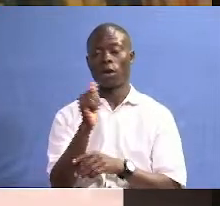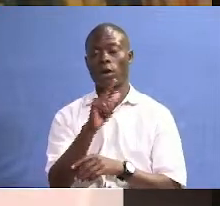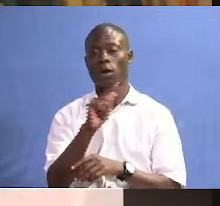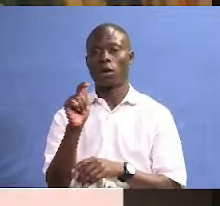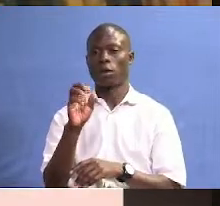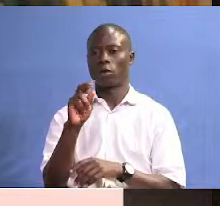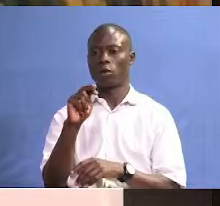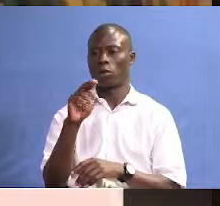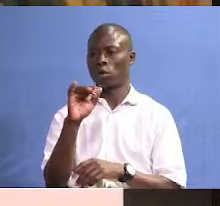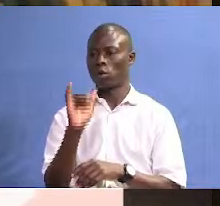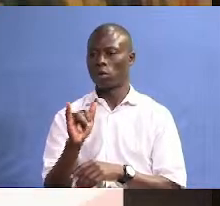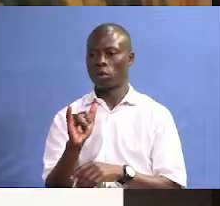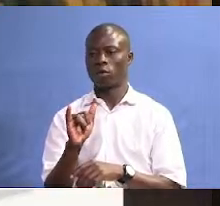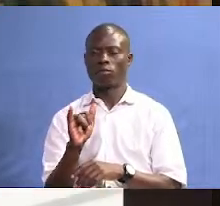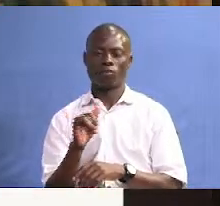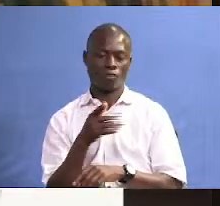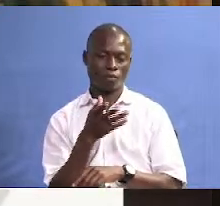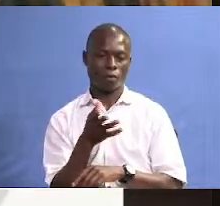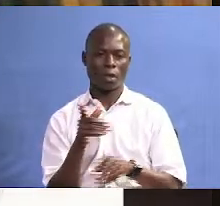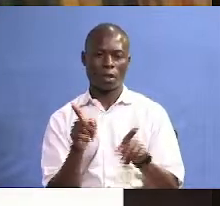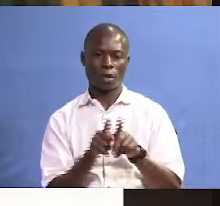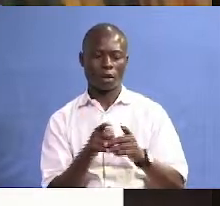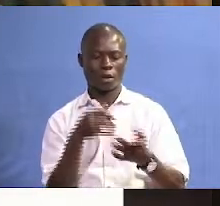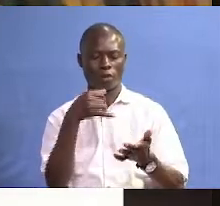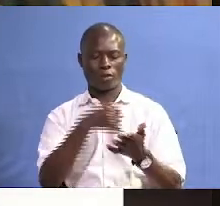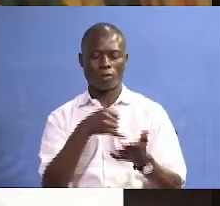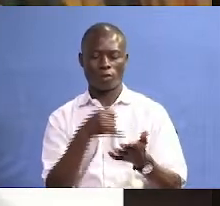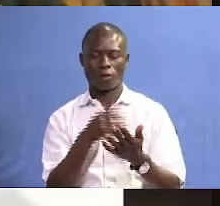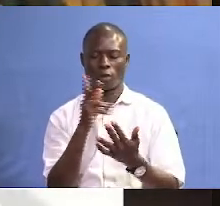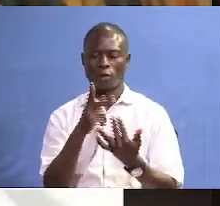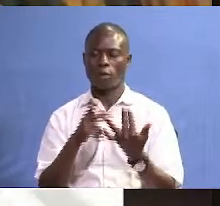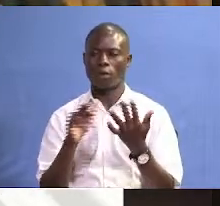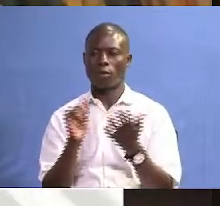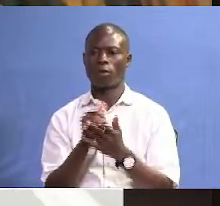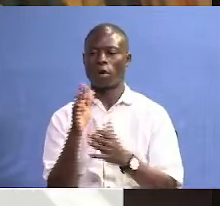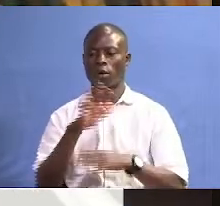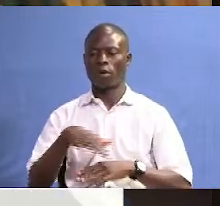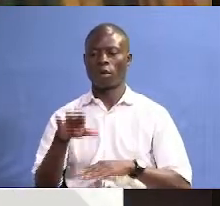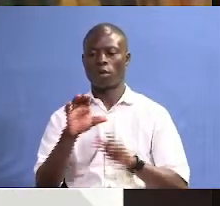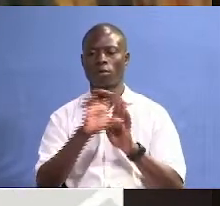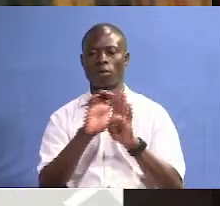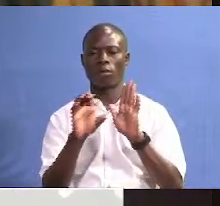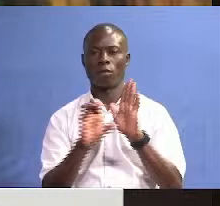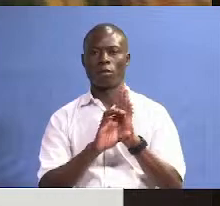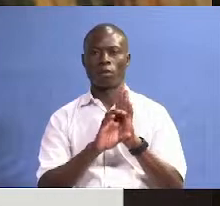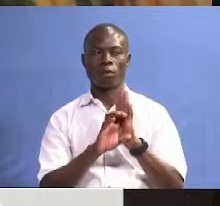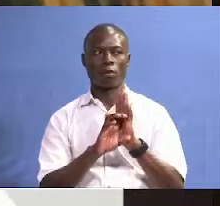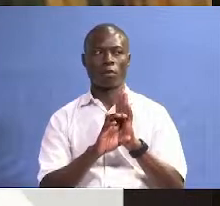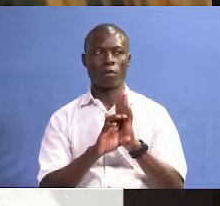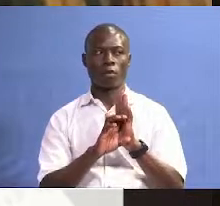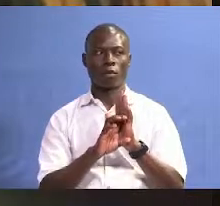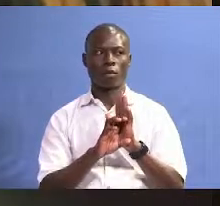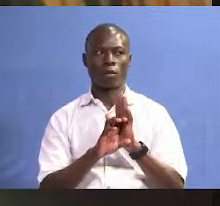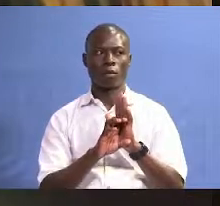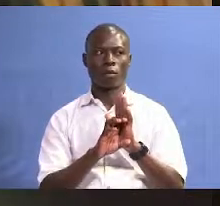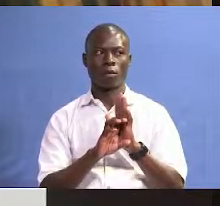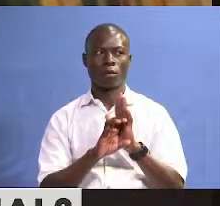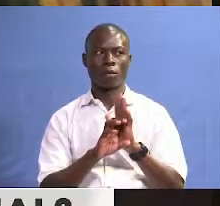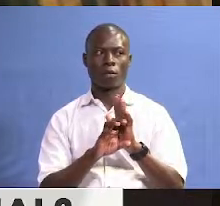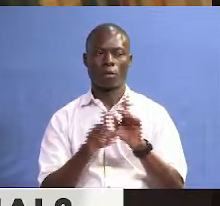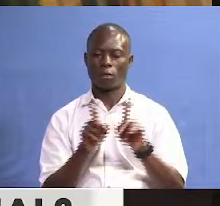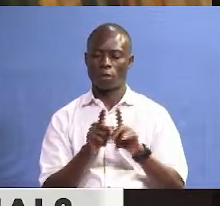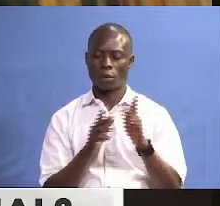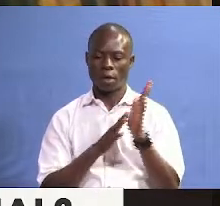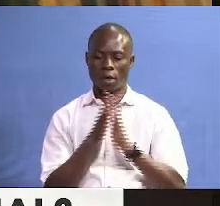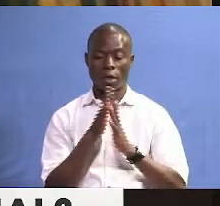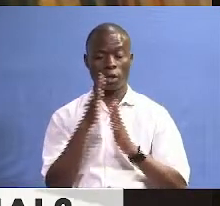also stipulated within our Constitution. And it is